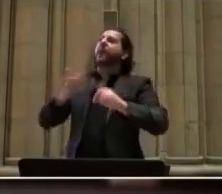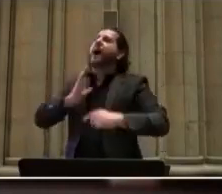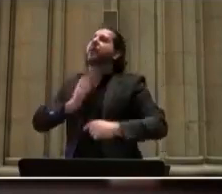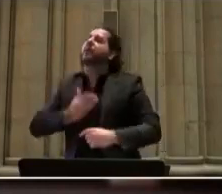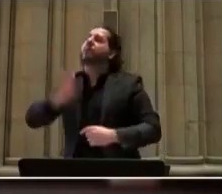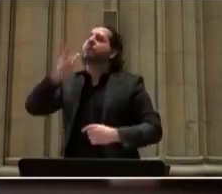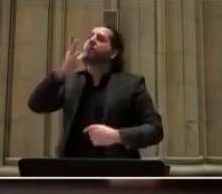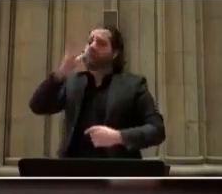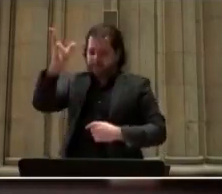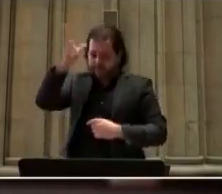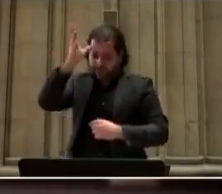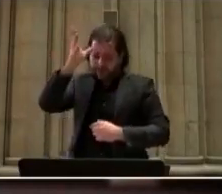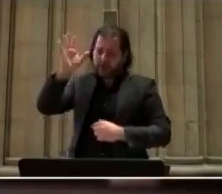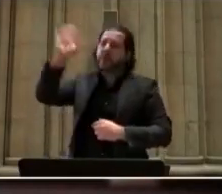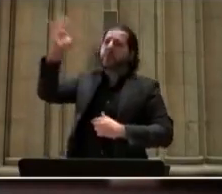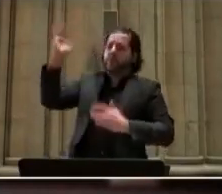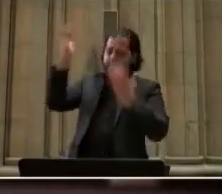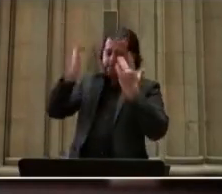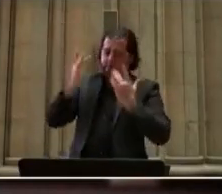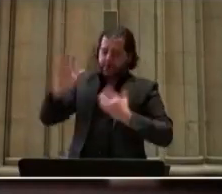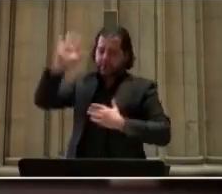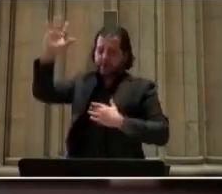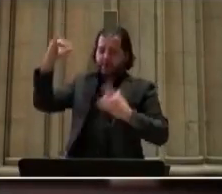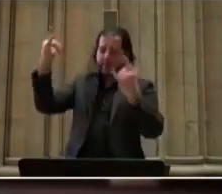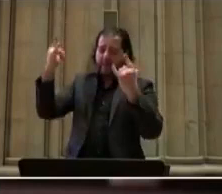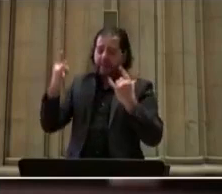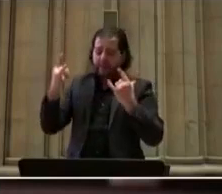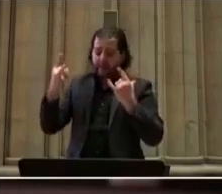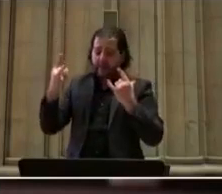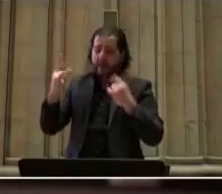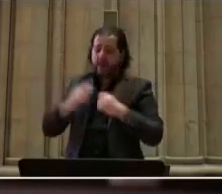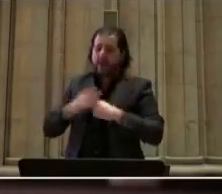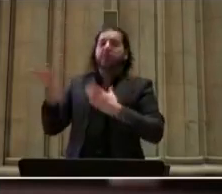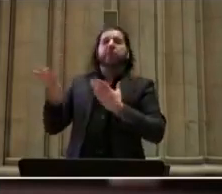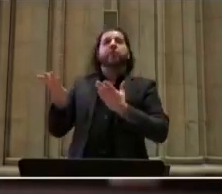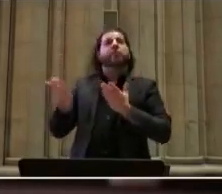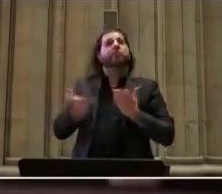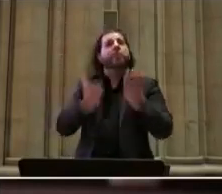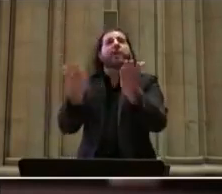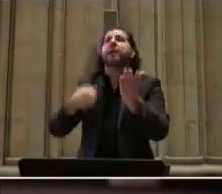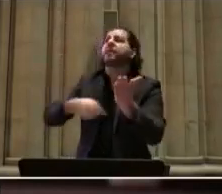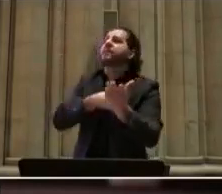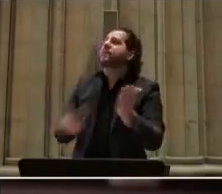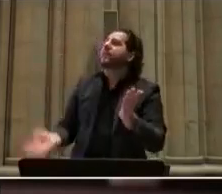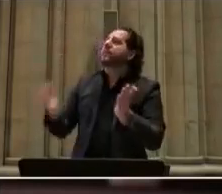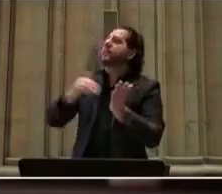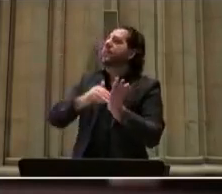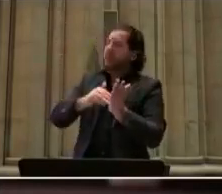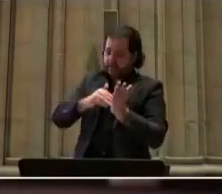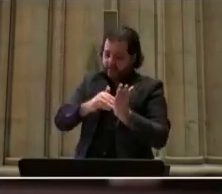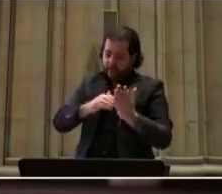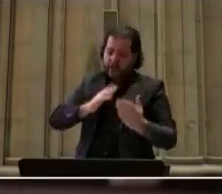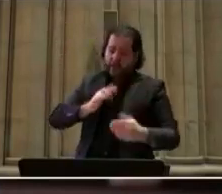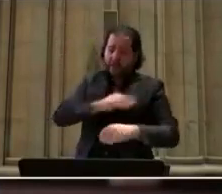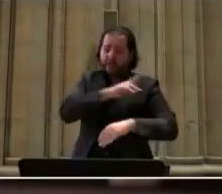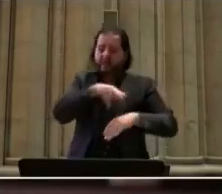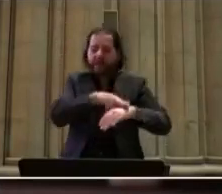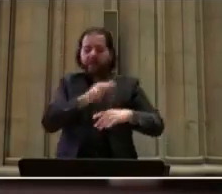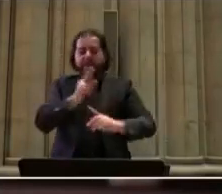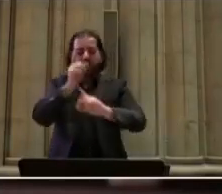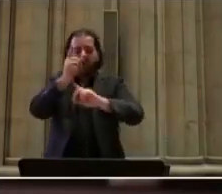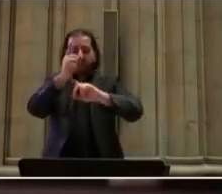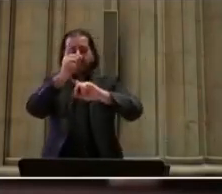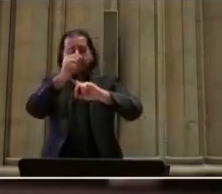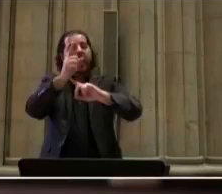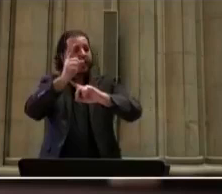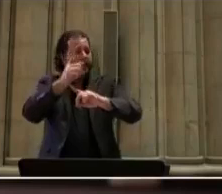fathers, by your mercy and love, you have brought us once again to our national moment of passing